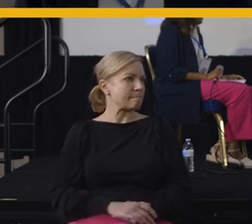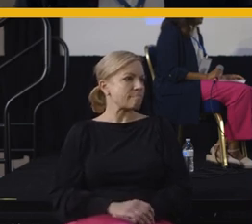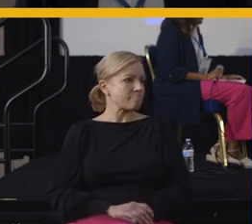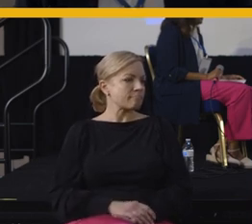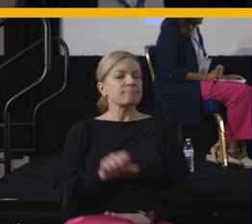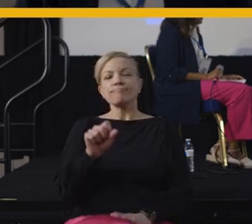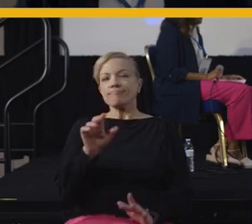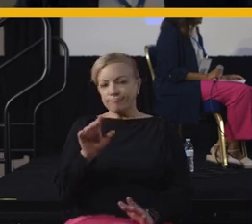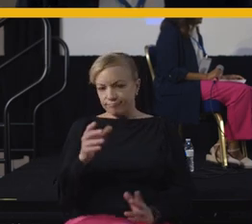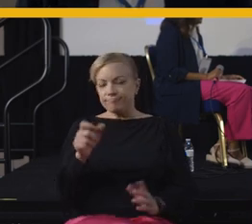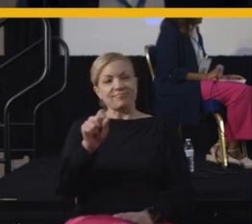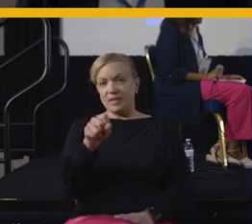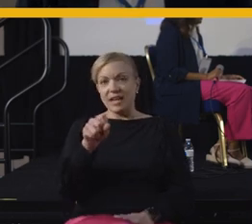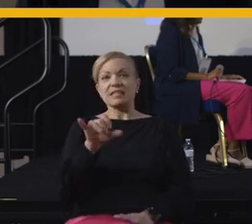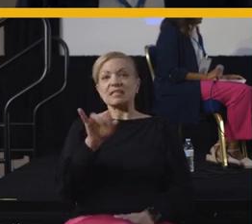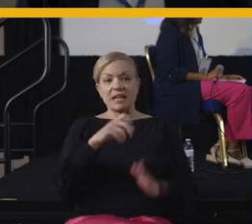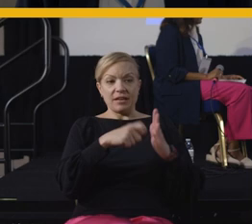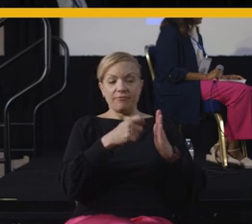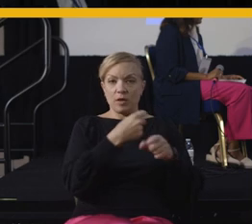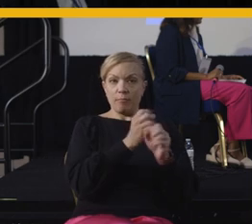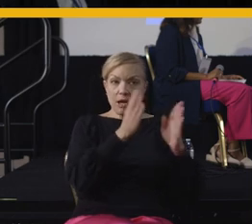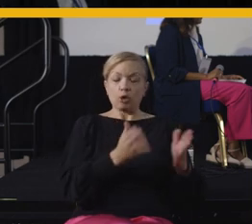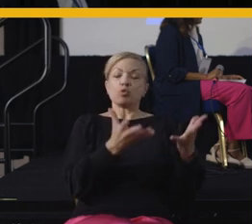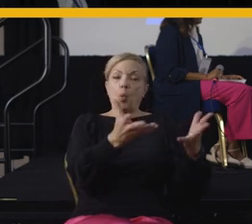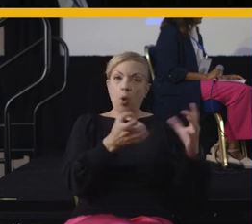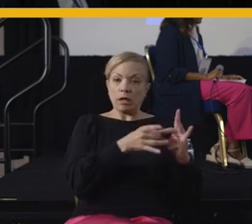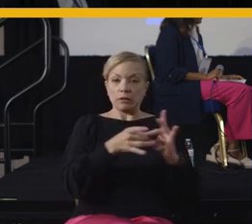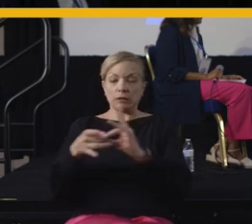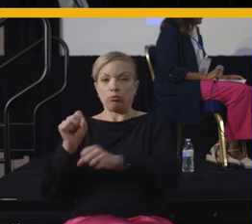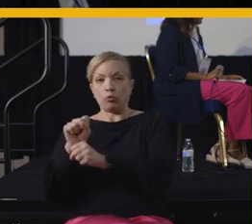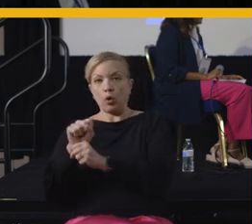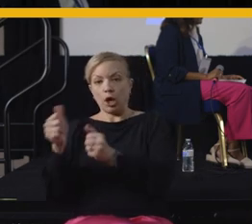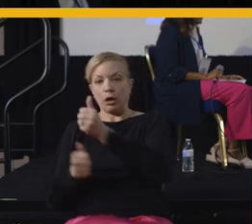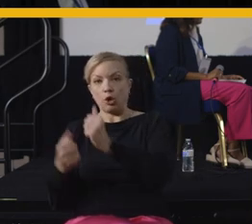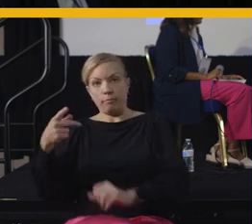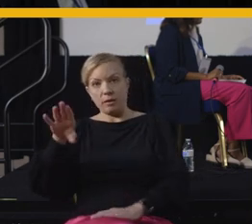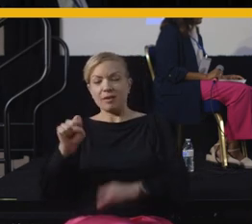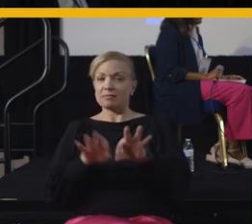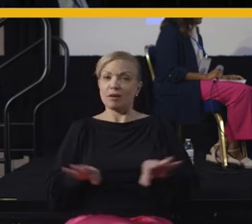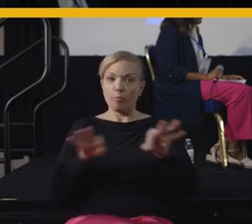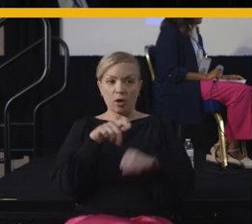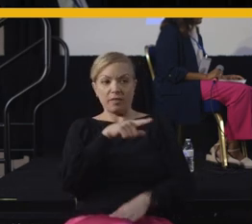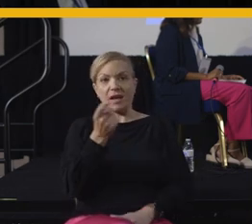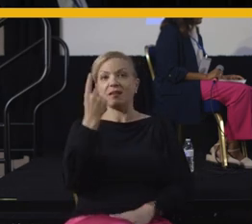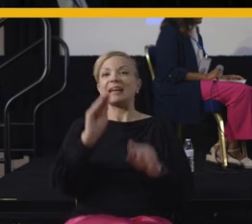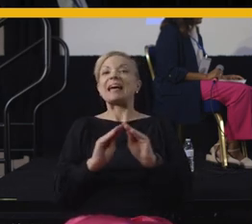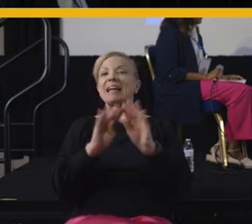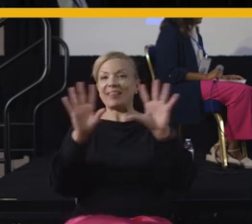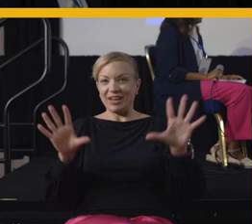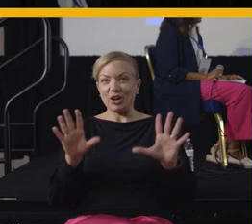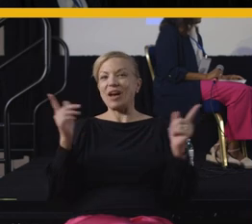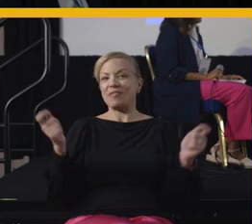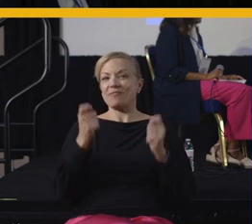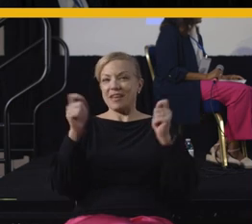specifically for filmmakers who want to work with the PBS system, to have a clear idea of the festival run that